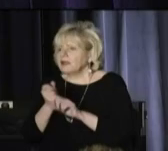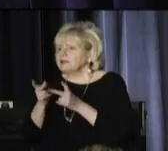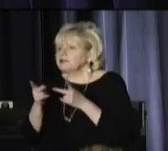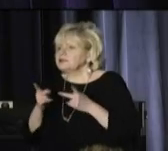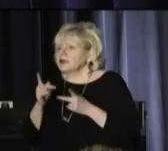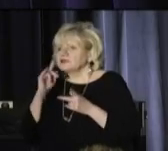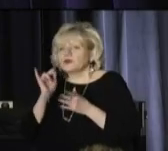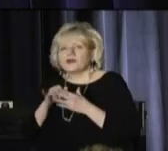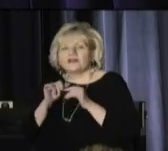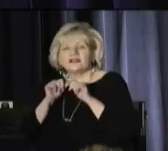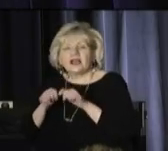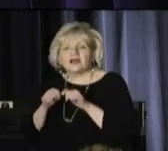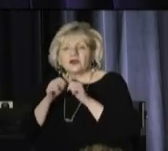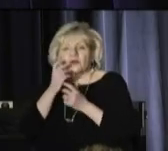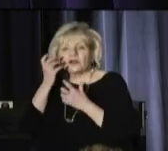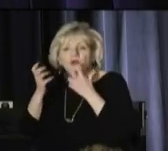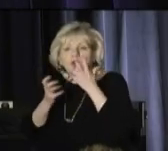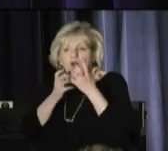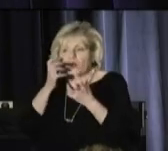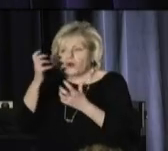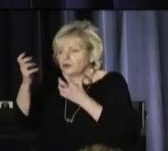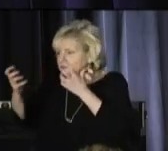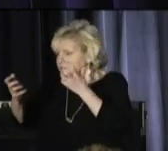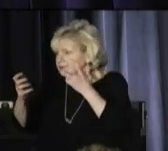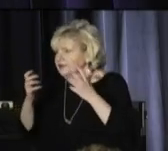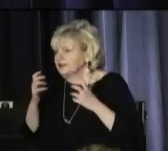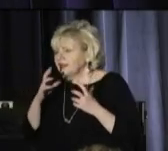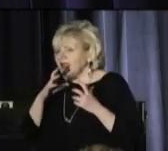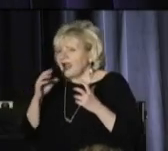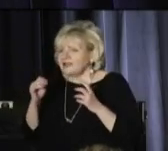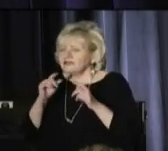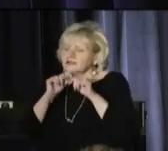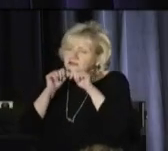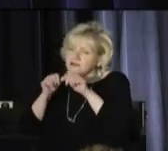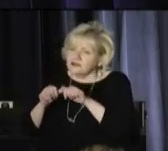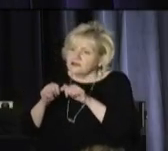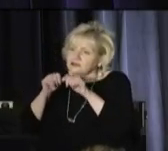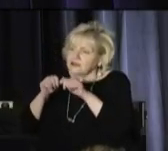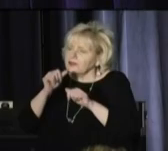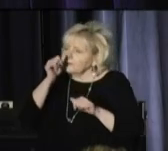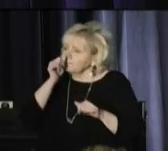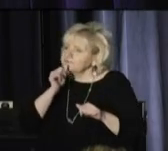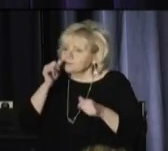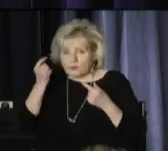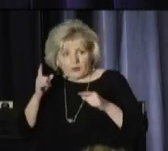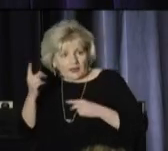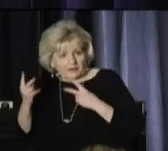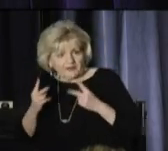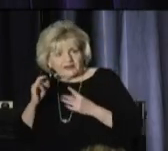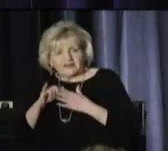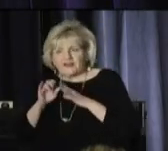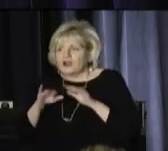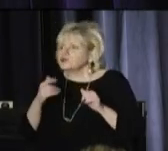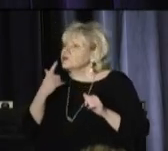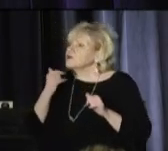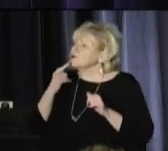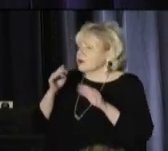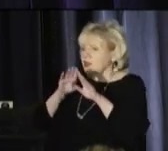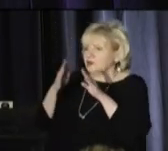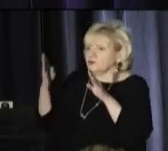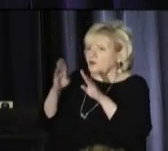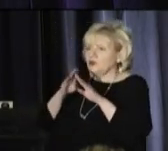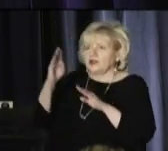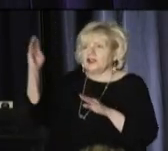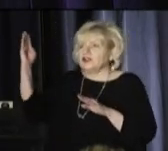call, its indefatigable tether. Whenever I visit the house with the red door, its cracked